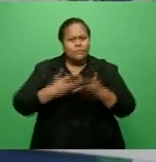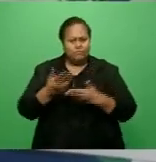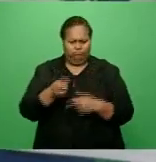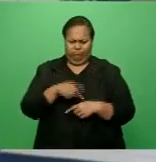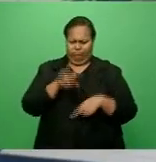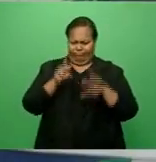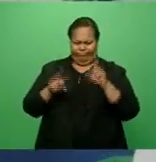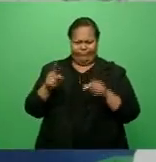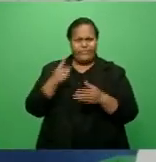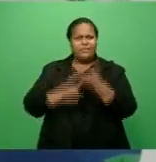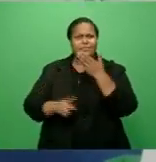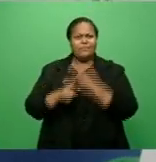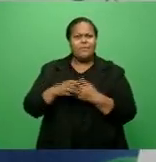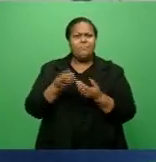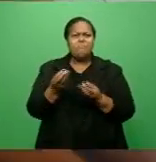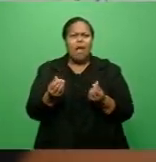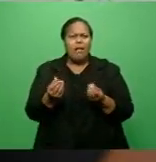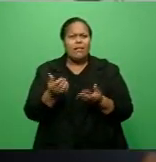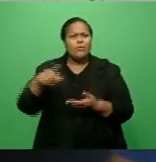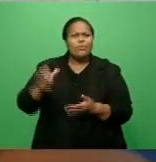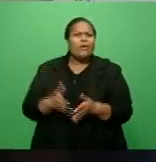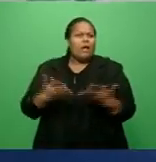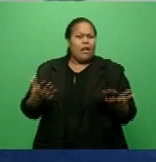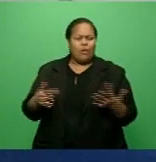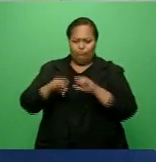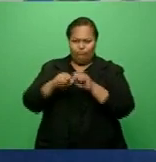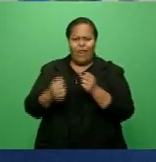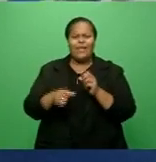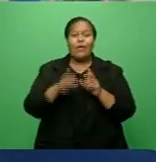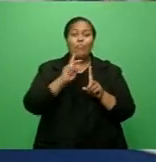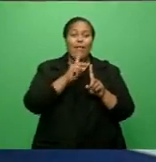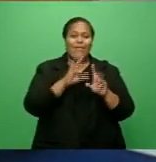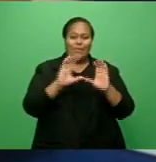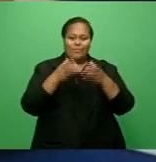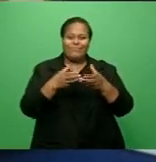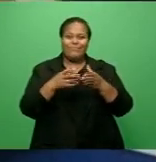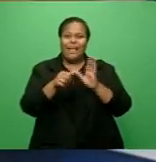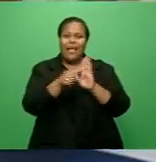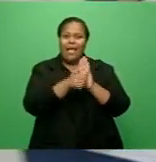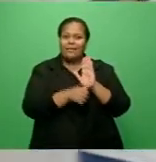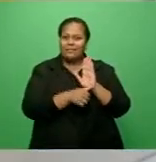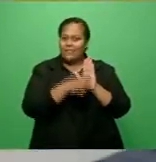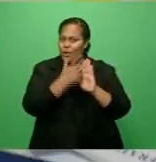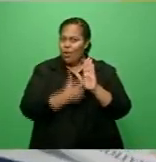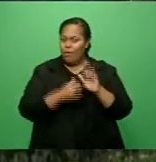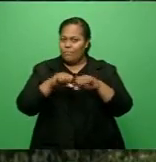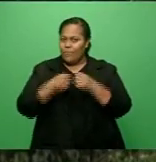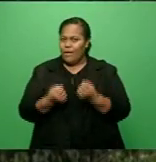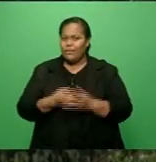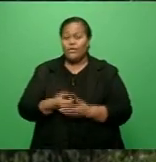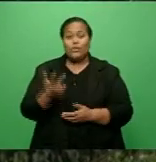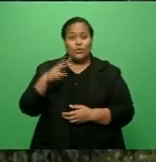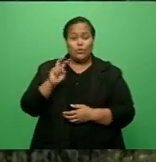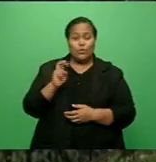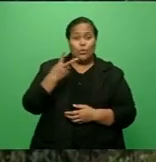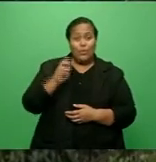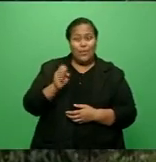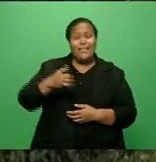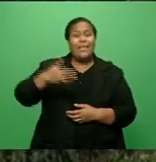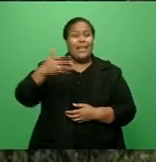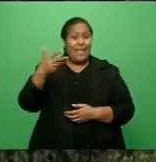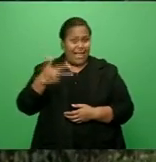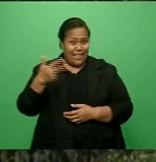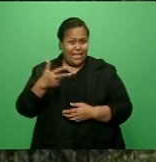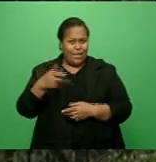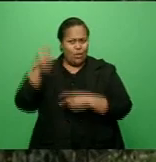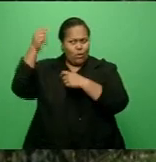also resulted in a breach of the Political Parties Act. Saneem adds some of these breaches in the 2018 audited account of the